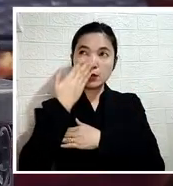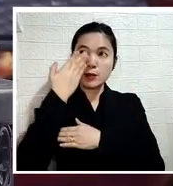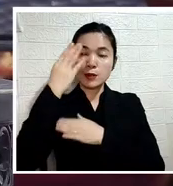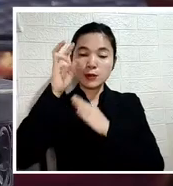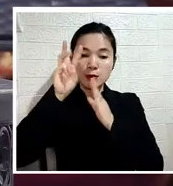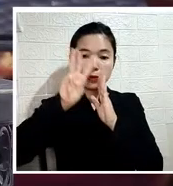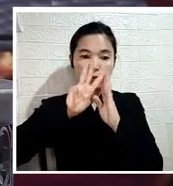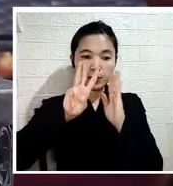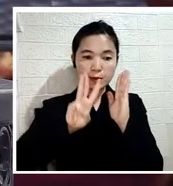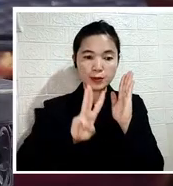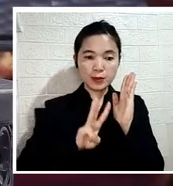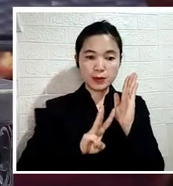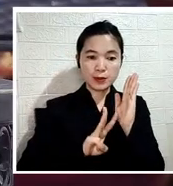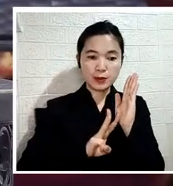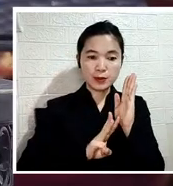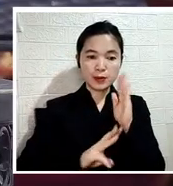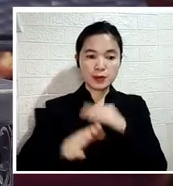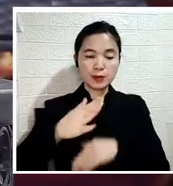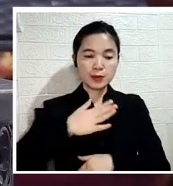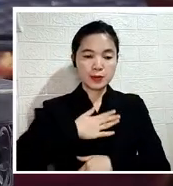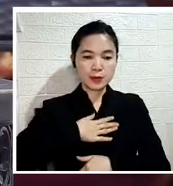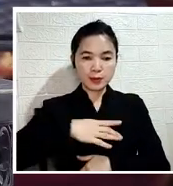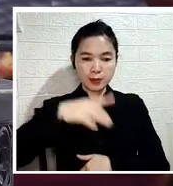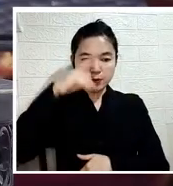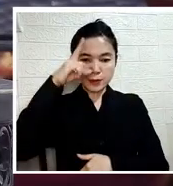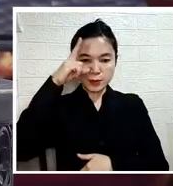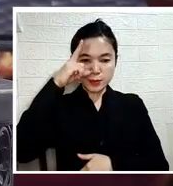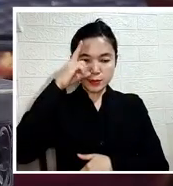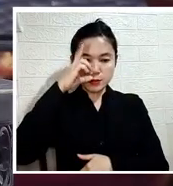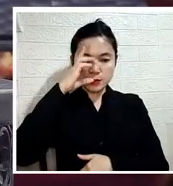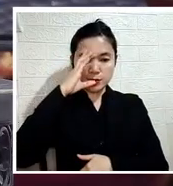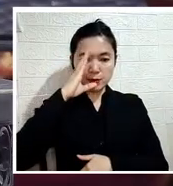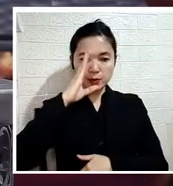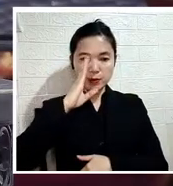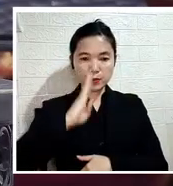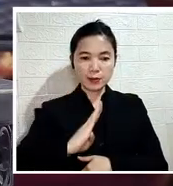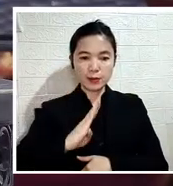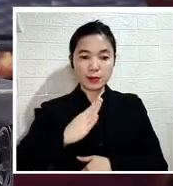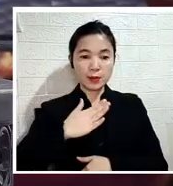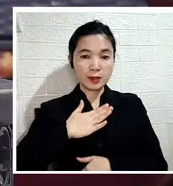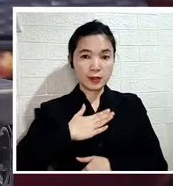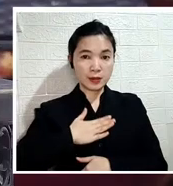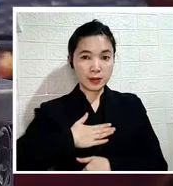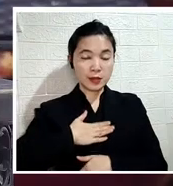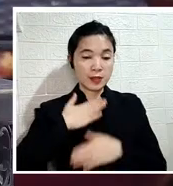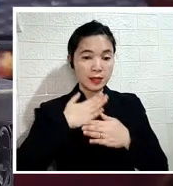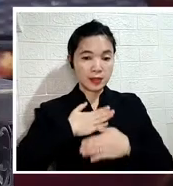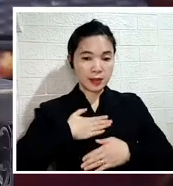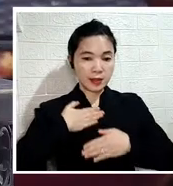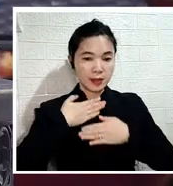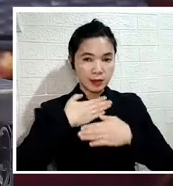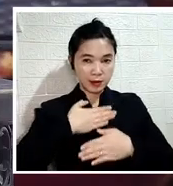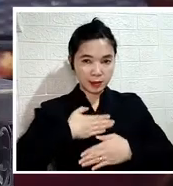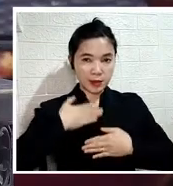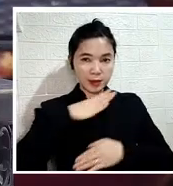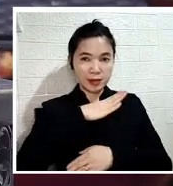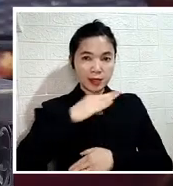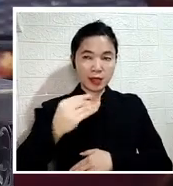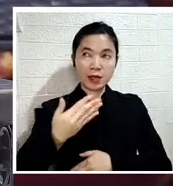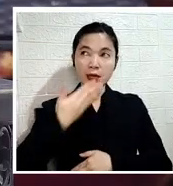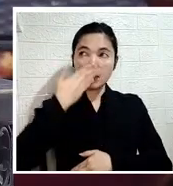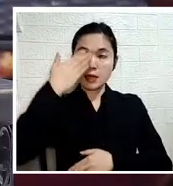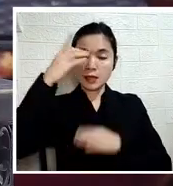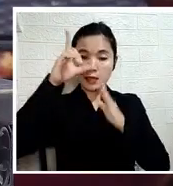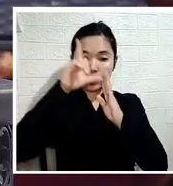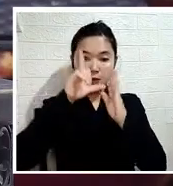to do your will, O my God, is my delight, and your law is